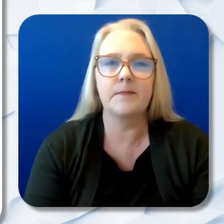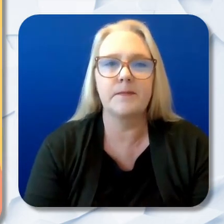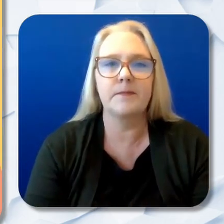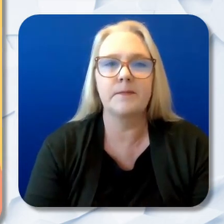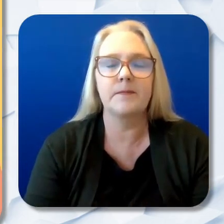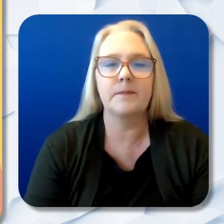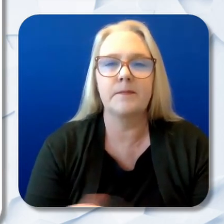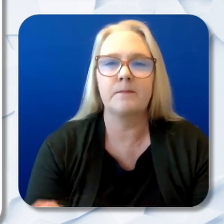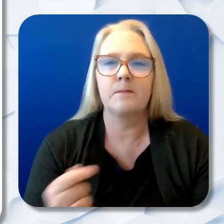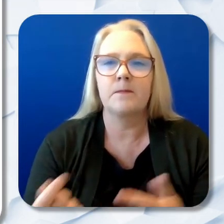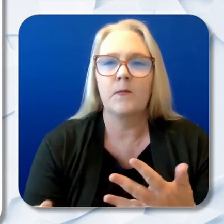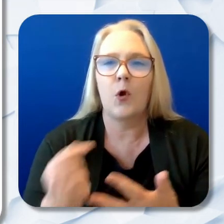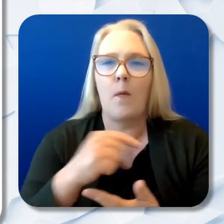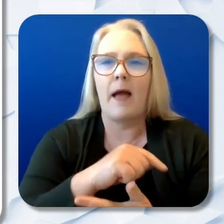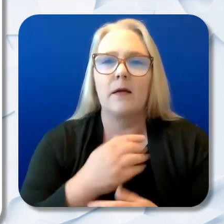backwards?